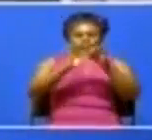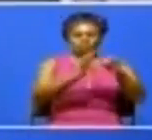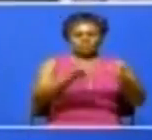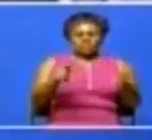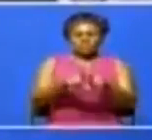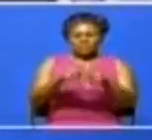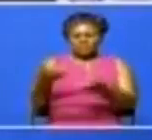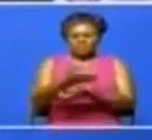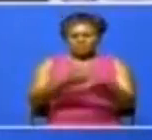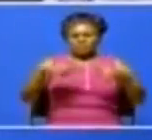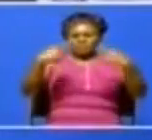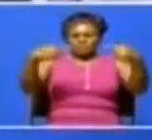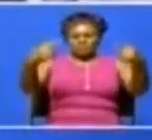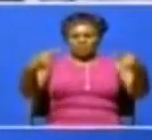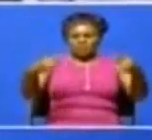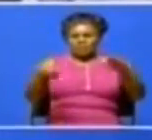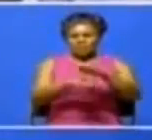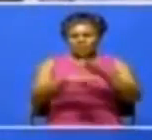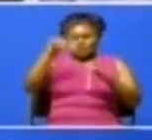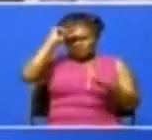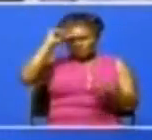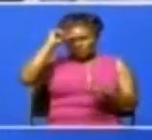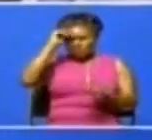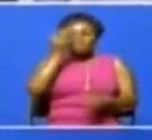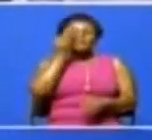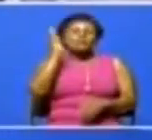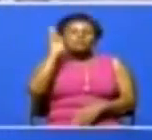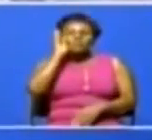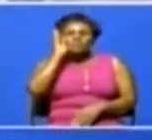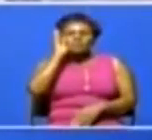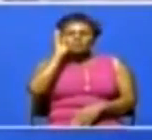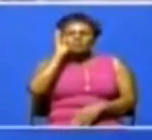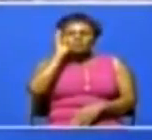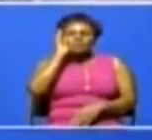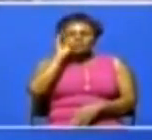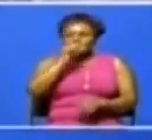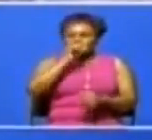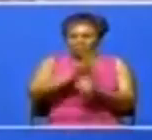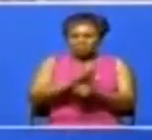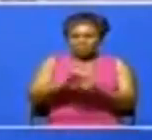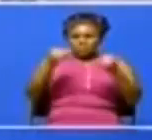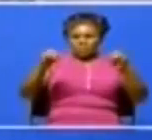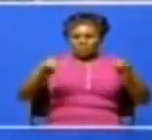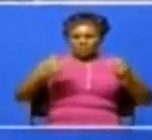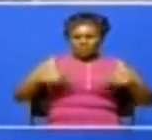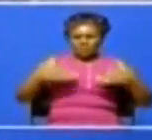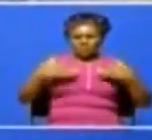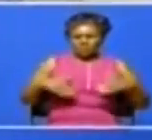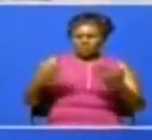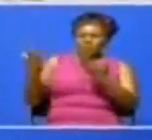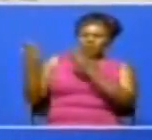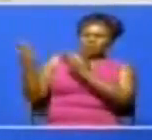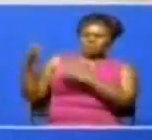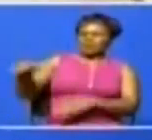as economic prosperity, and that the government of Isiolo will fulfill its mandate to the people of this